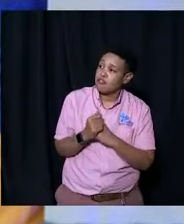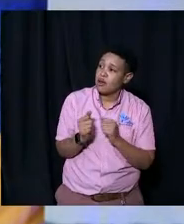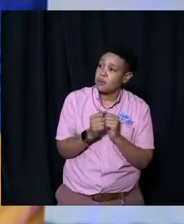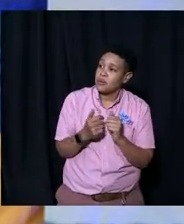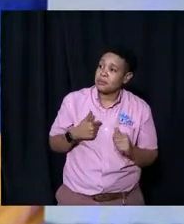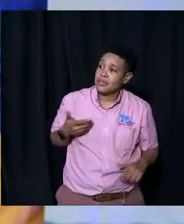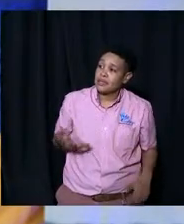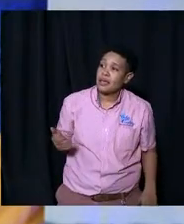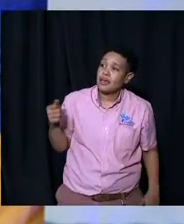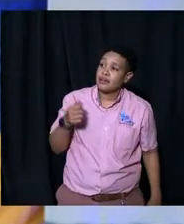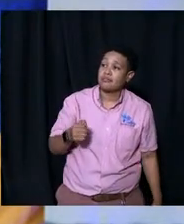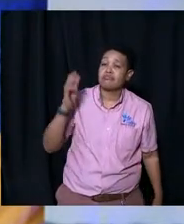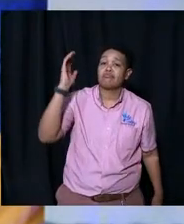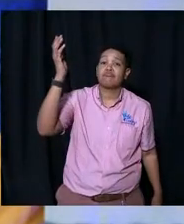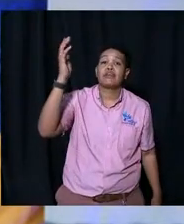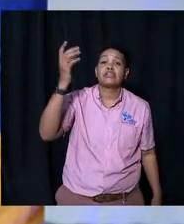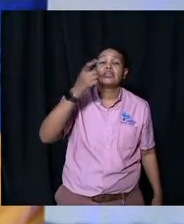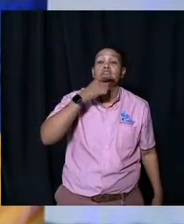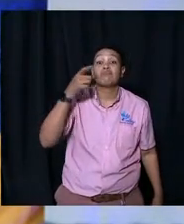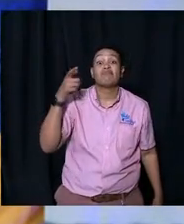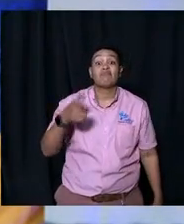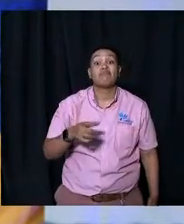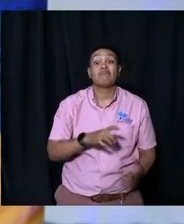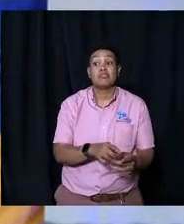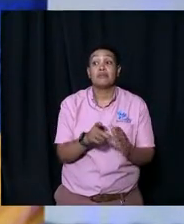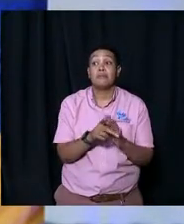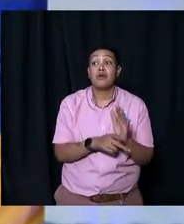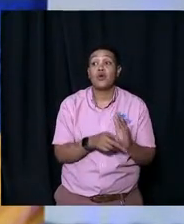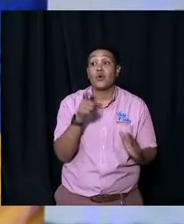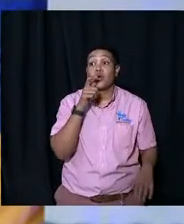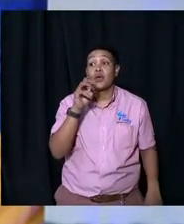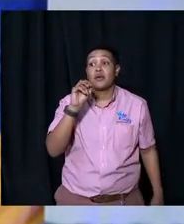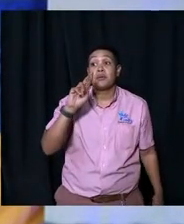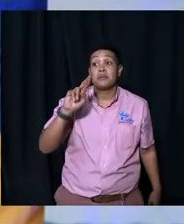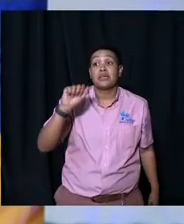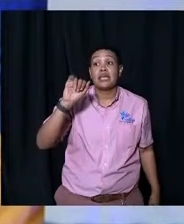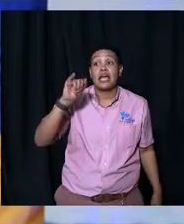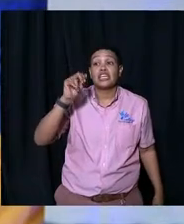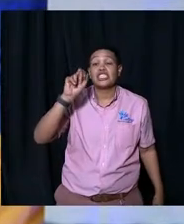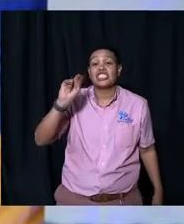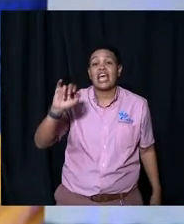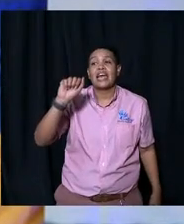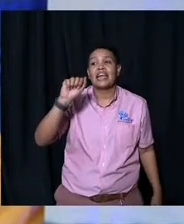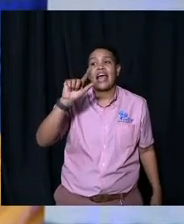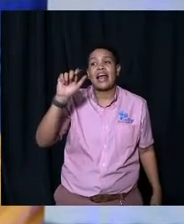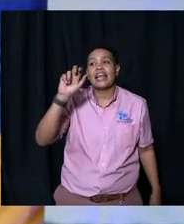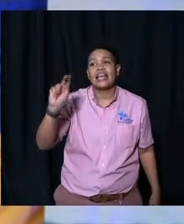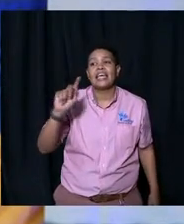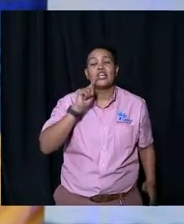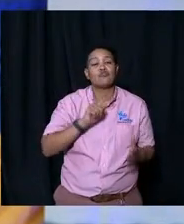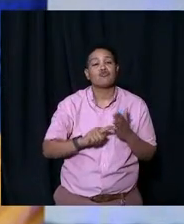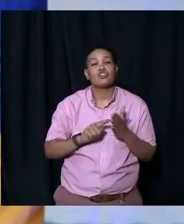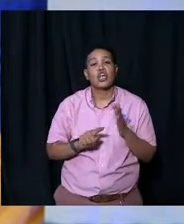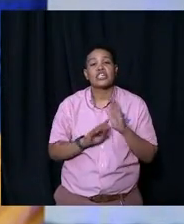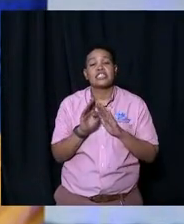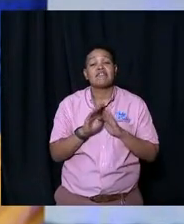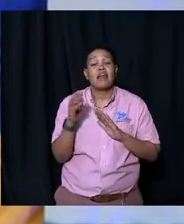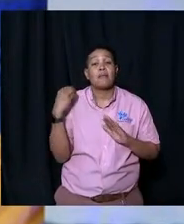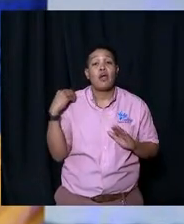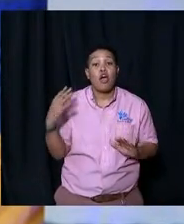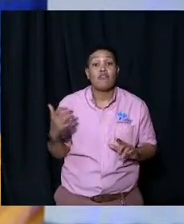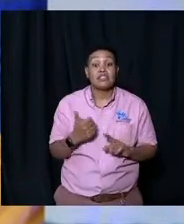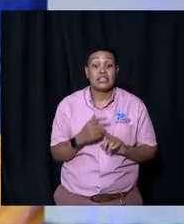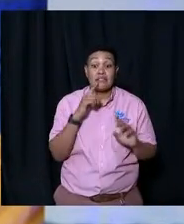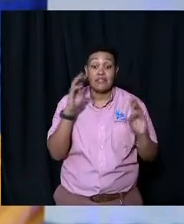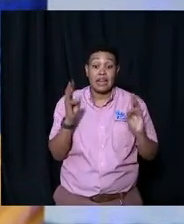me in studio to make the presentations on this policy are Mr. Ajani Aleen, Research and Development Officer of